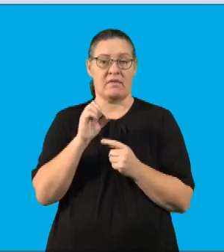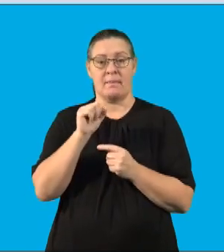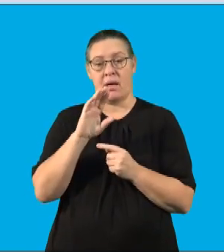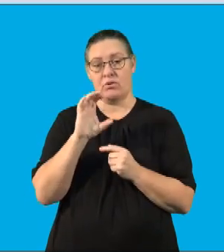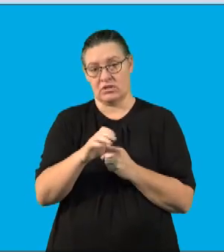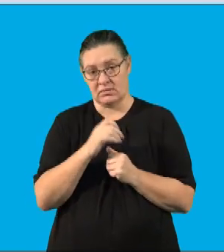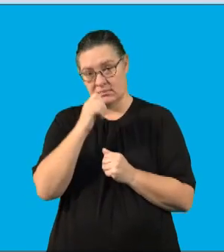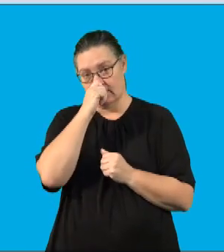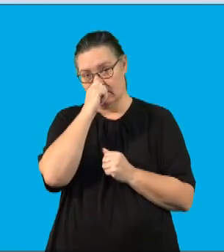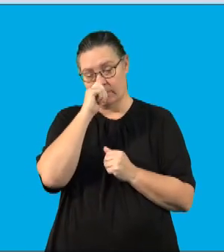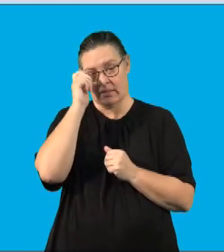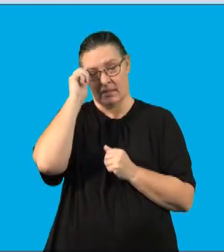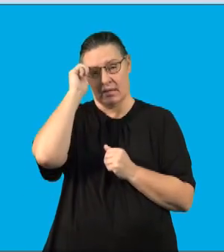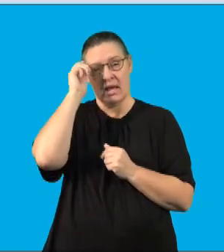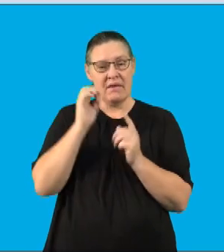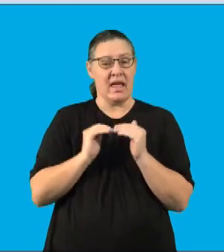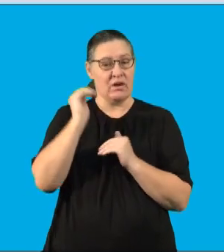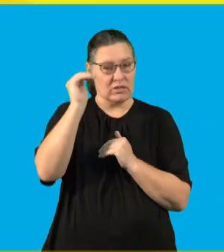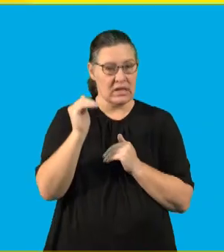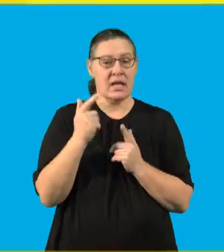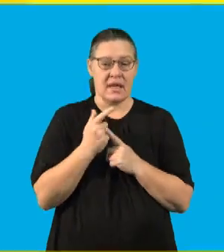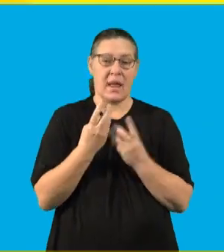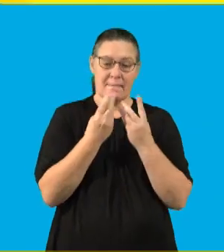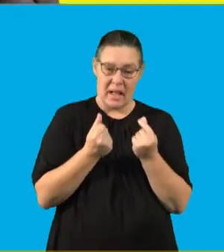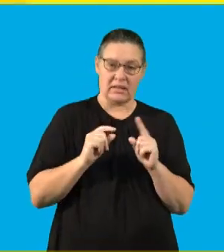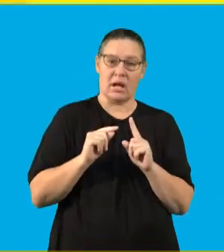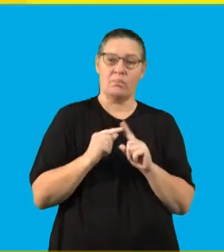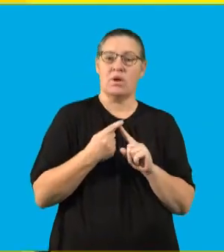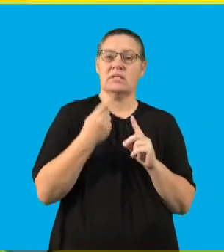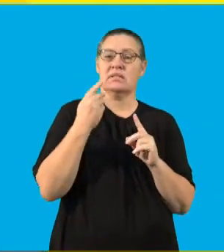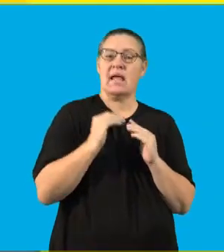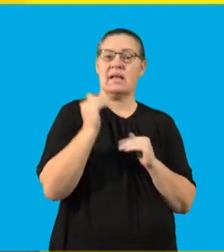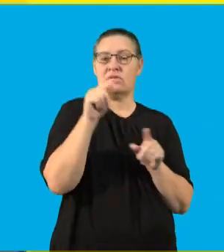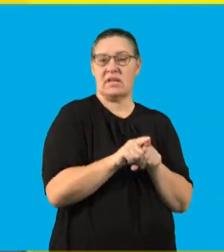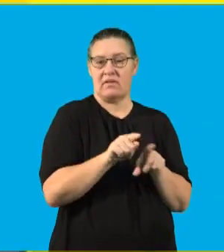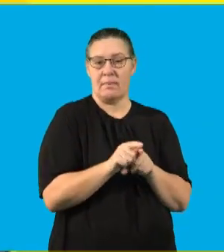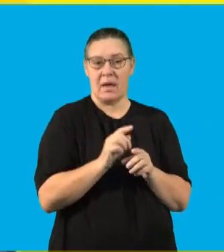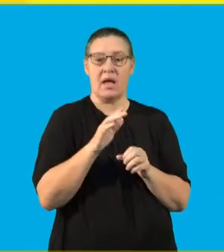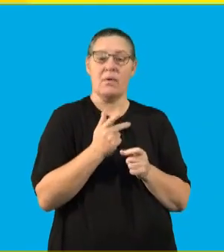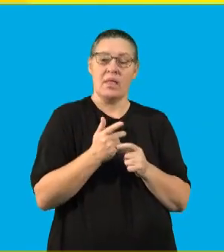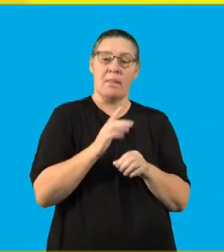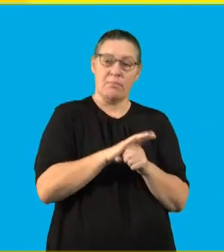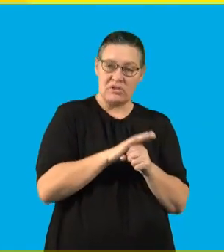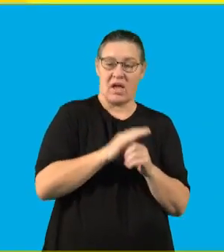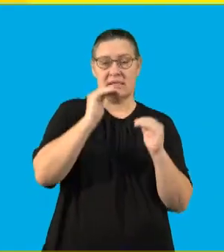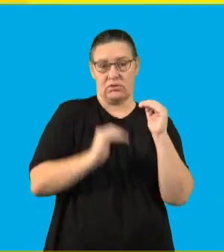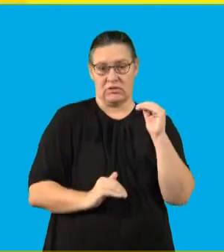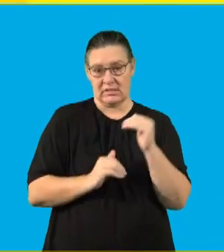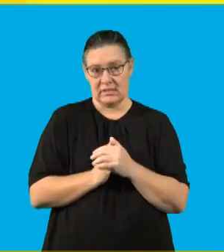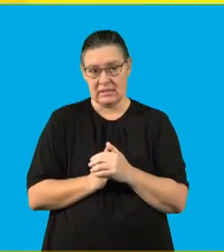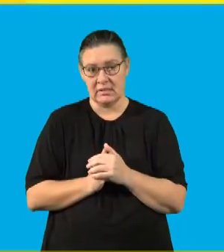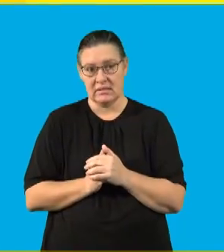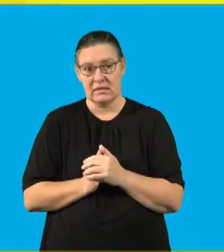pressure. As the boiling point increases, the melting point also increases. However, the vapor pressure decreases.